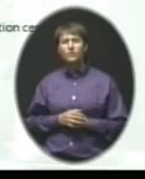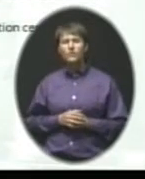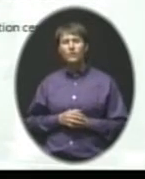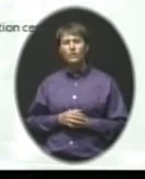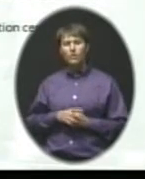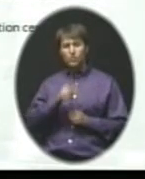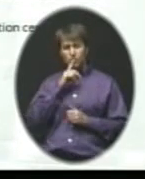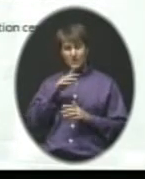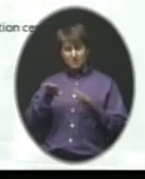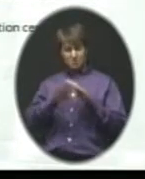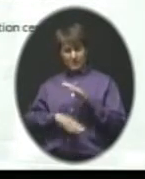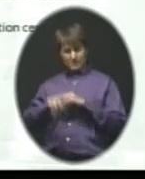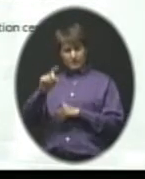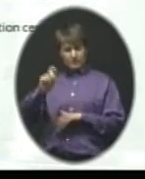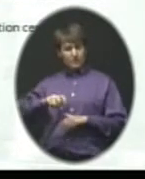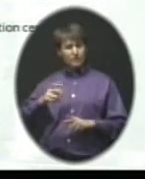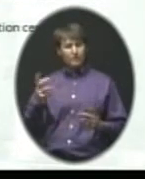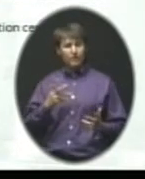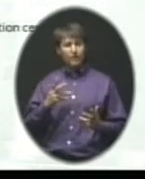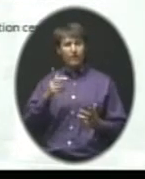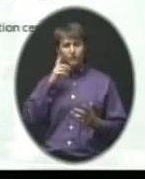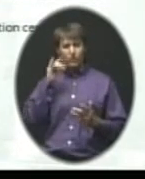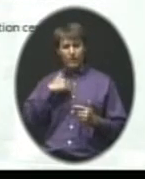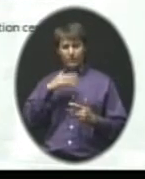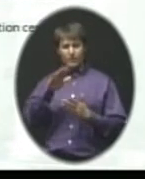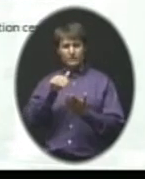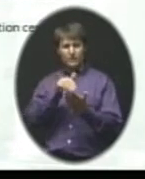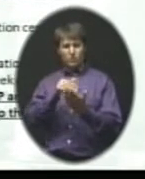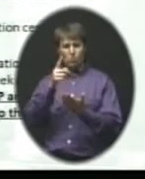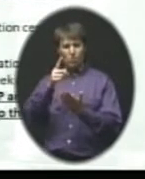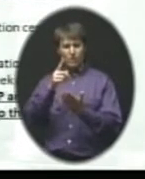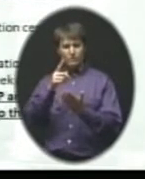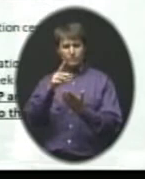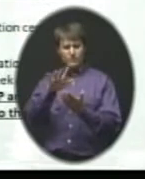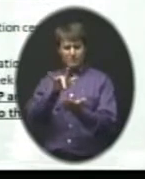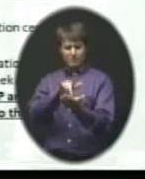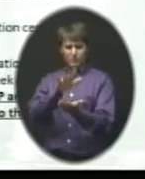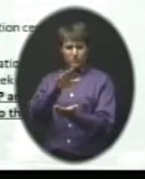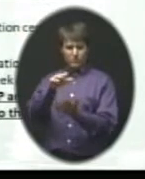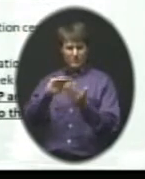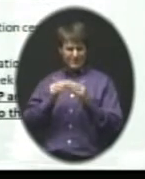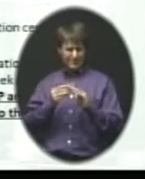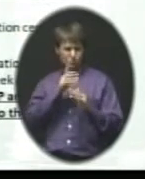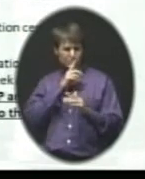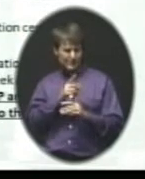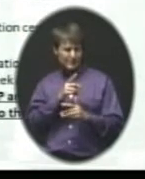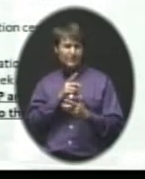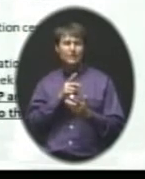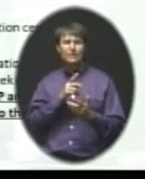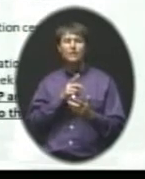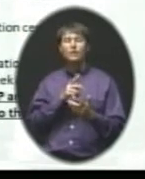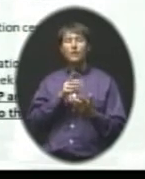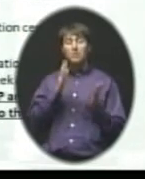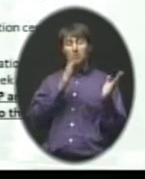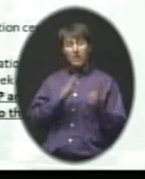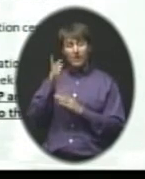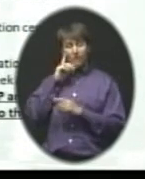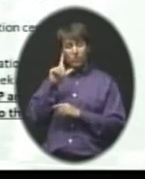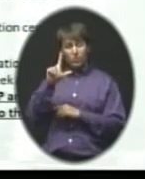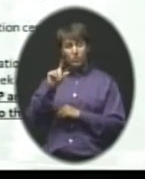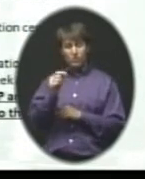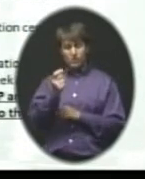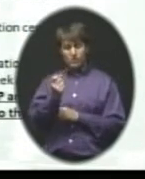At the core of this need is really to have that center in a central location. While the planning for